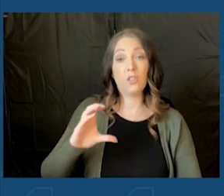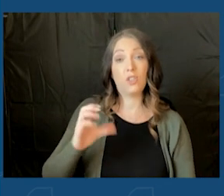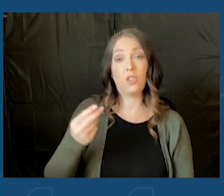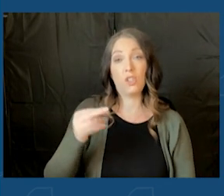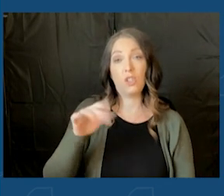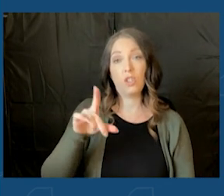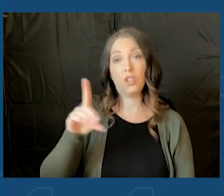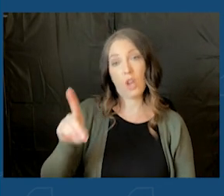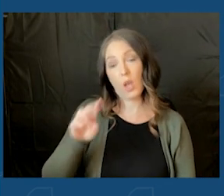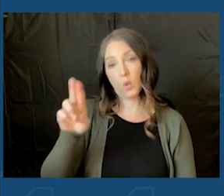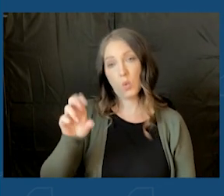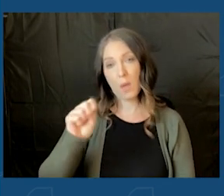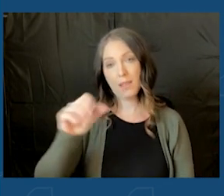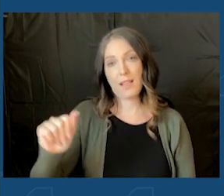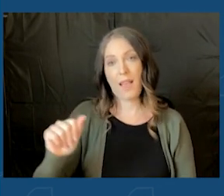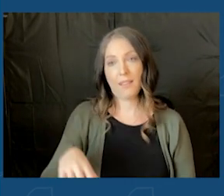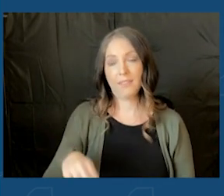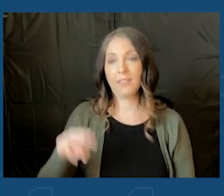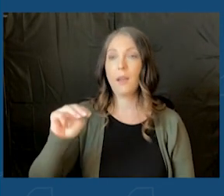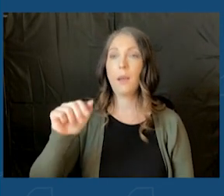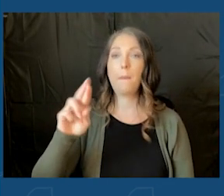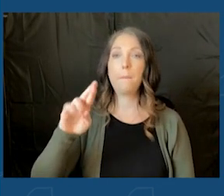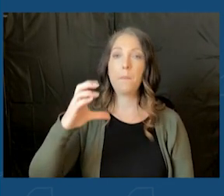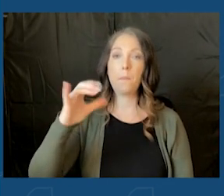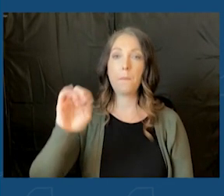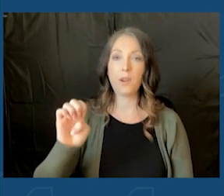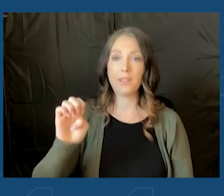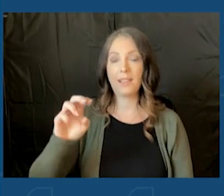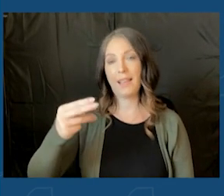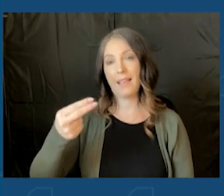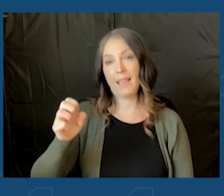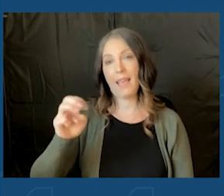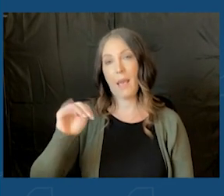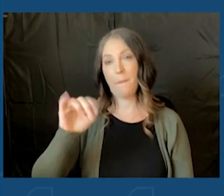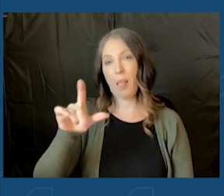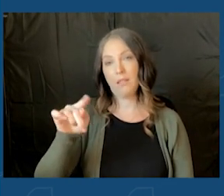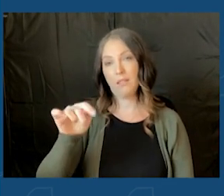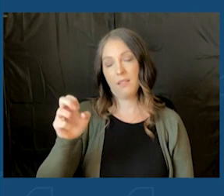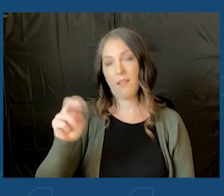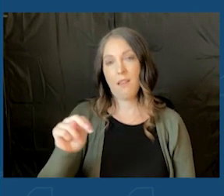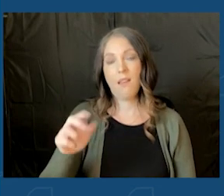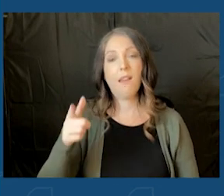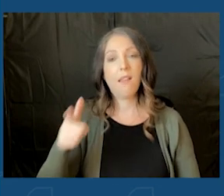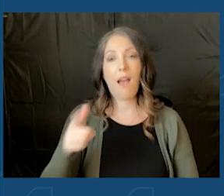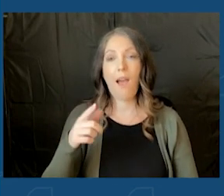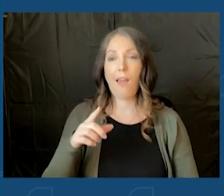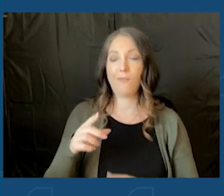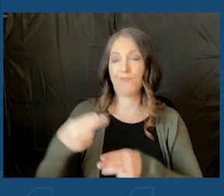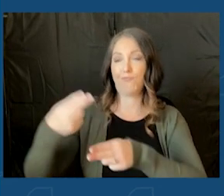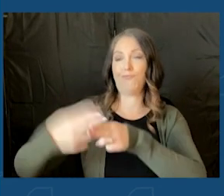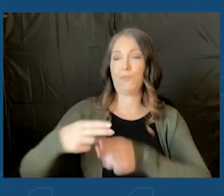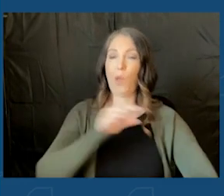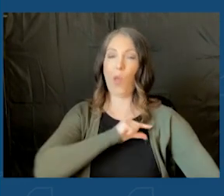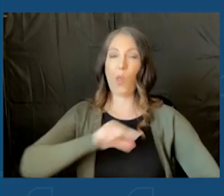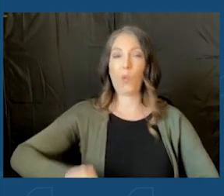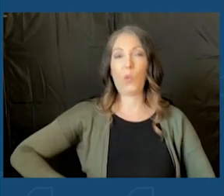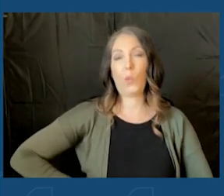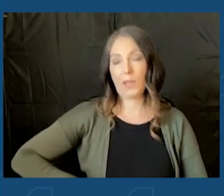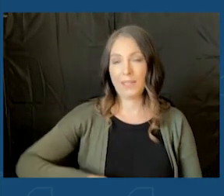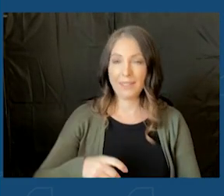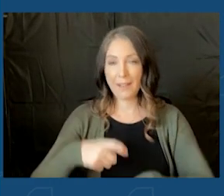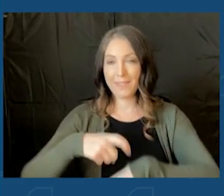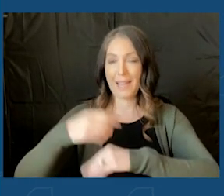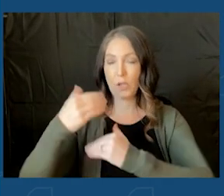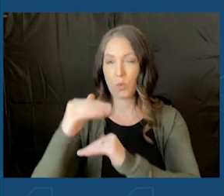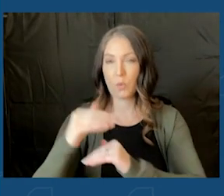Hamilton, who I called the Queen of Statutes of Limitations. After we passed the Child Victims Act, I said to Marcy,